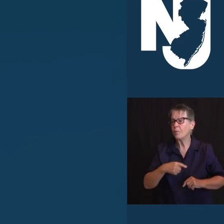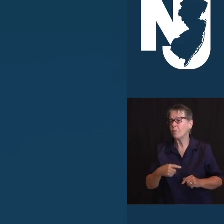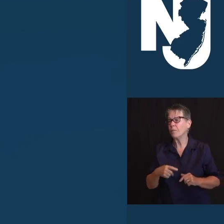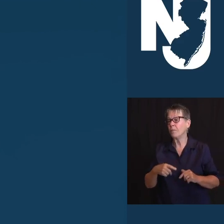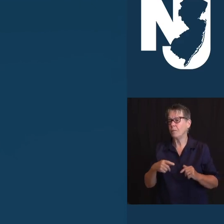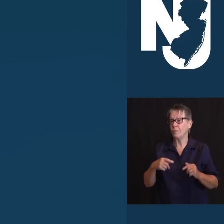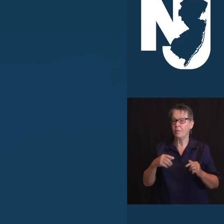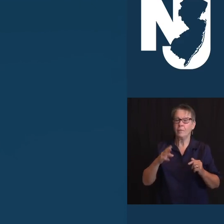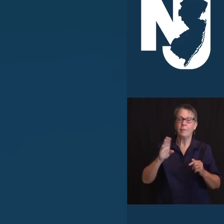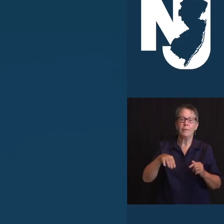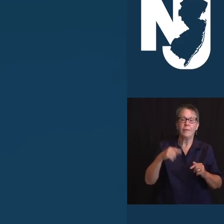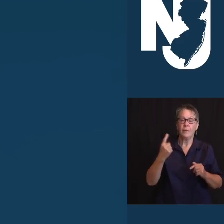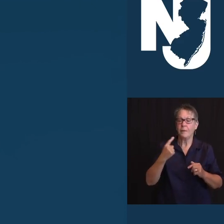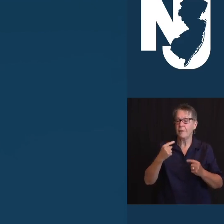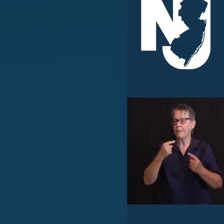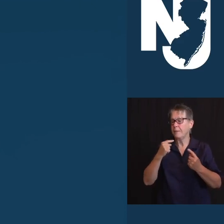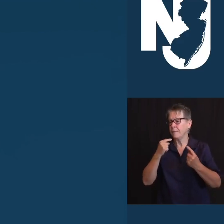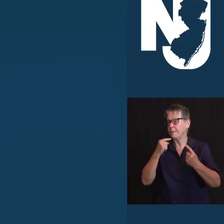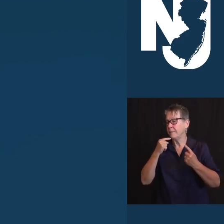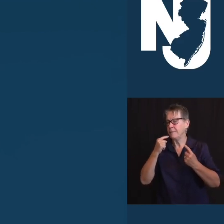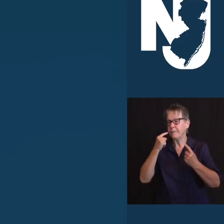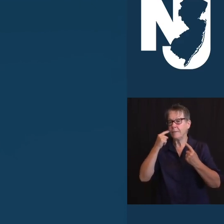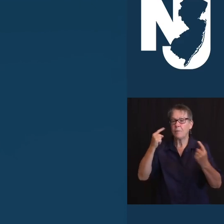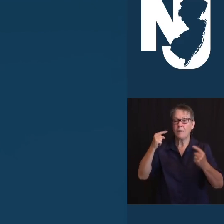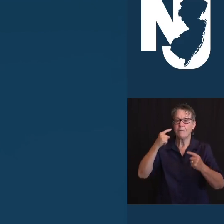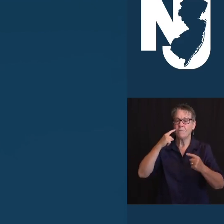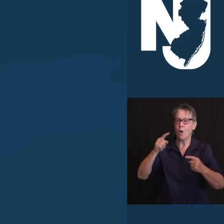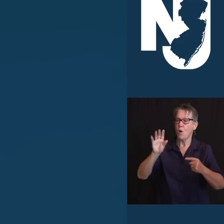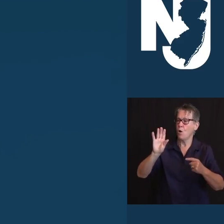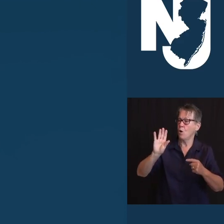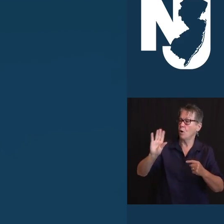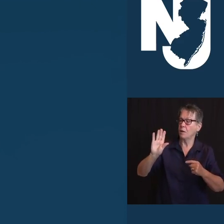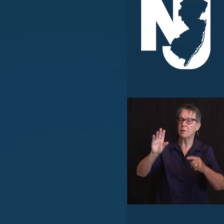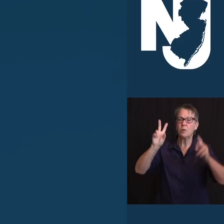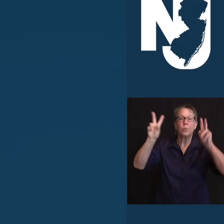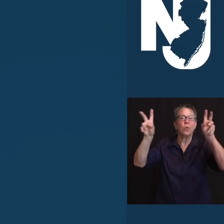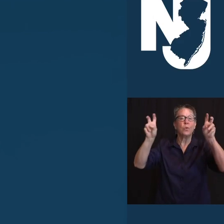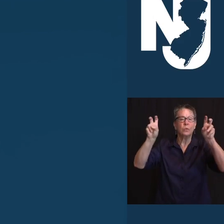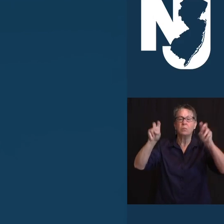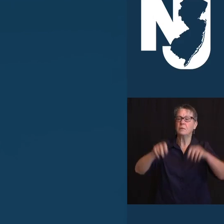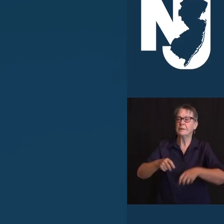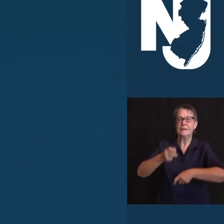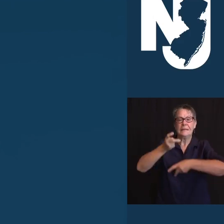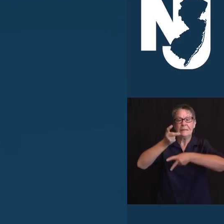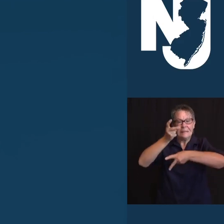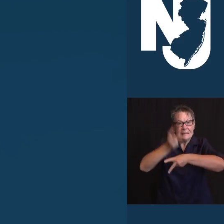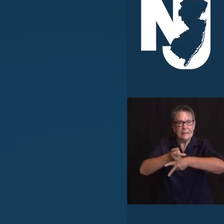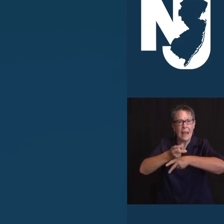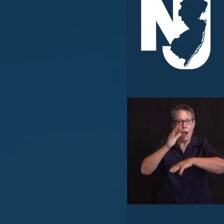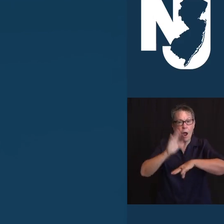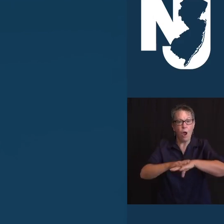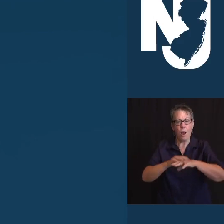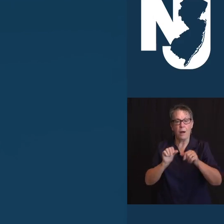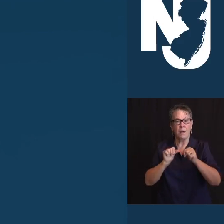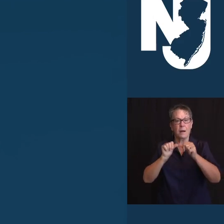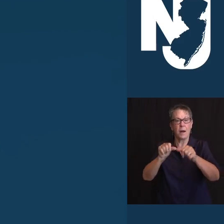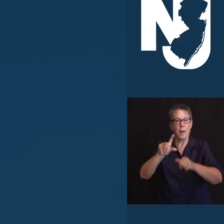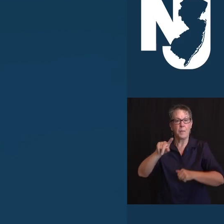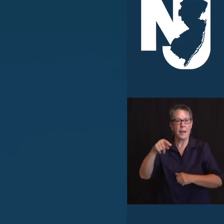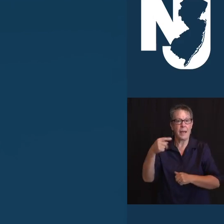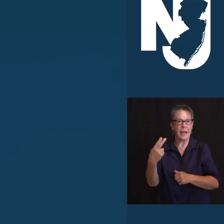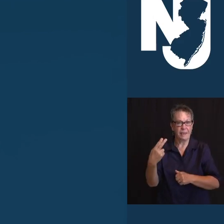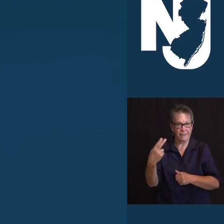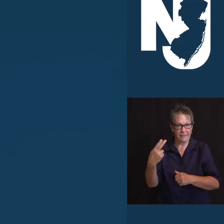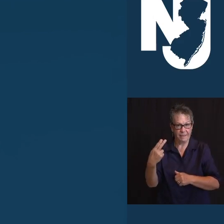passion, attitude, team, and hunger. Baseball was a lifetime passion, one he shared with his son